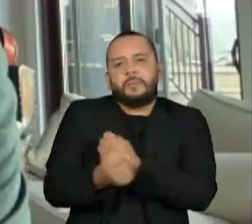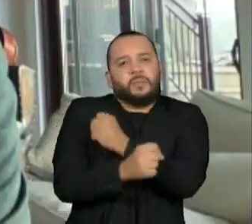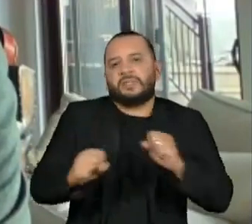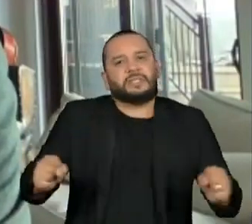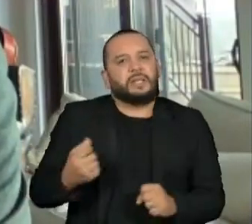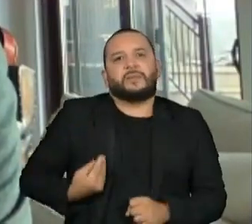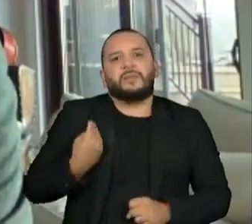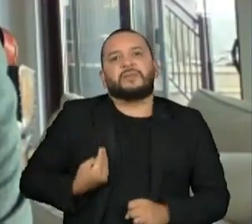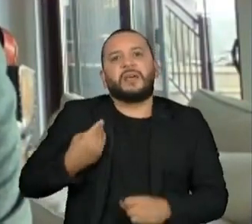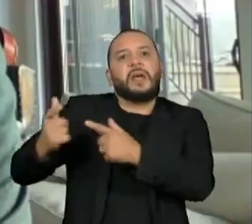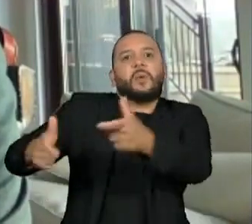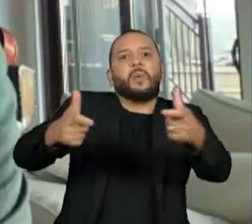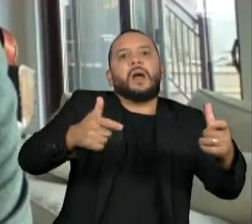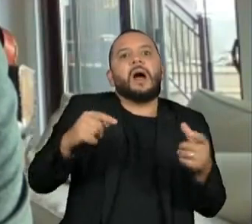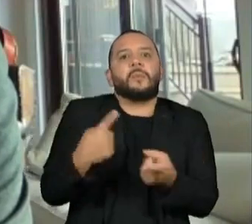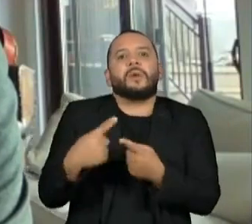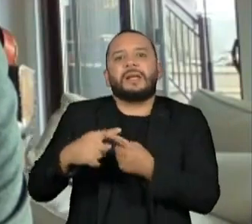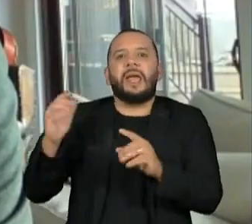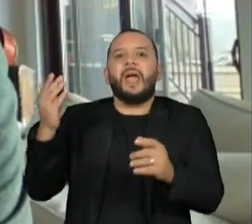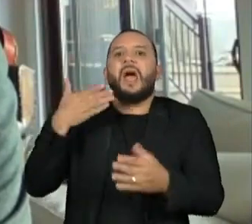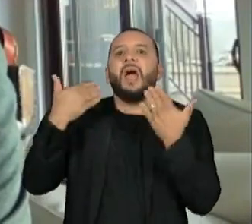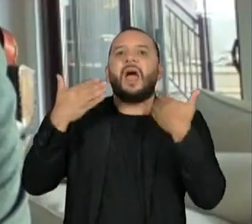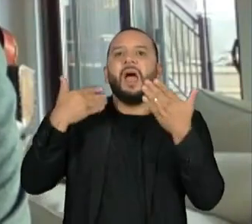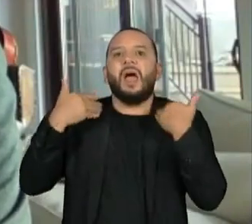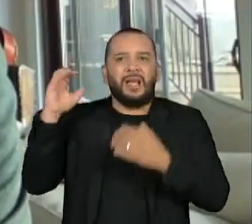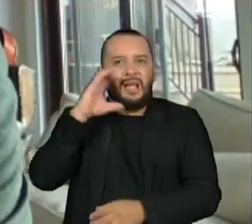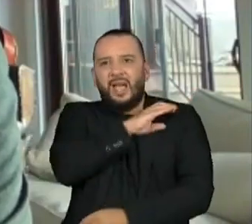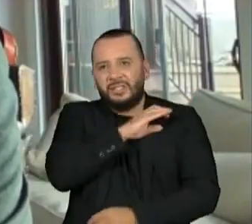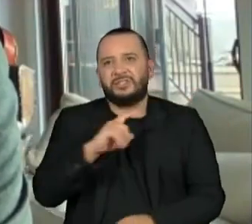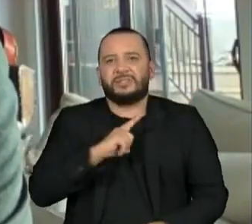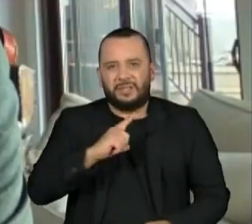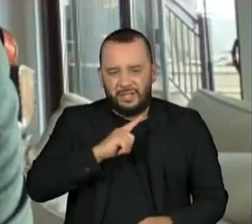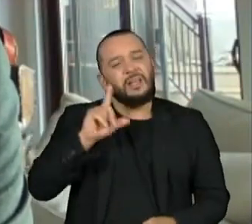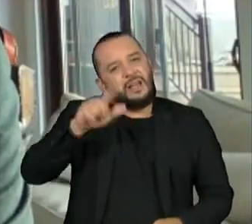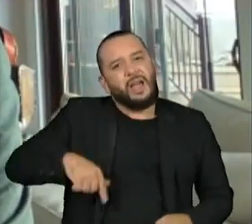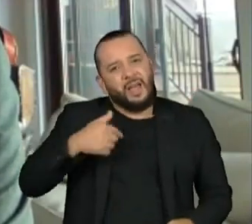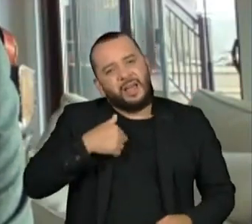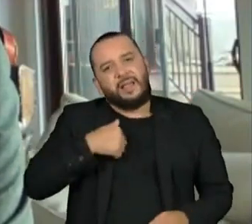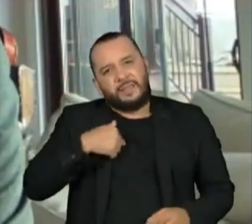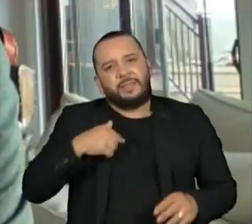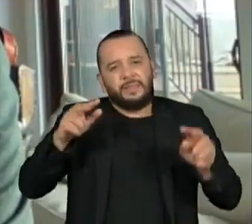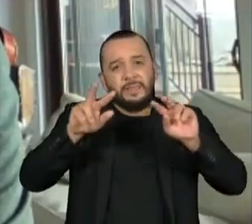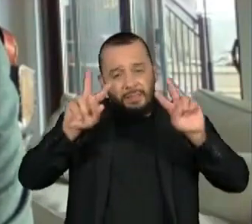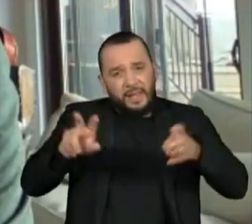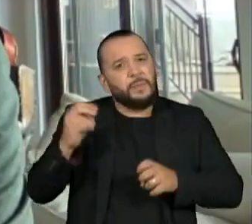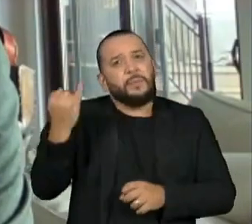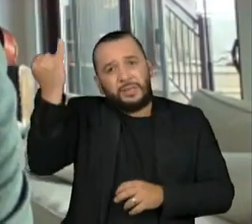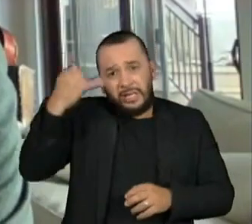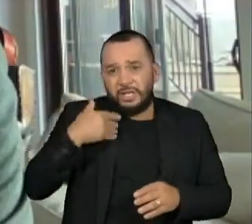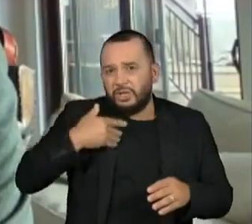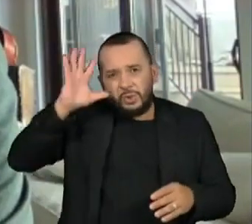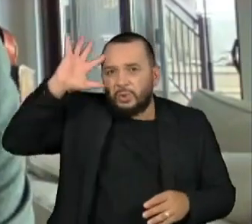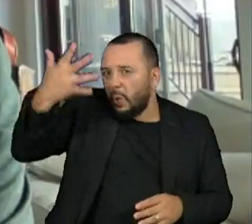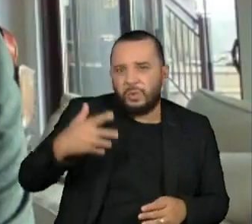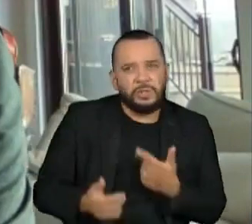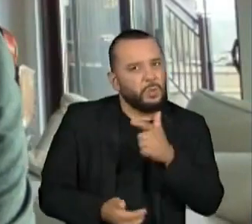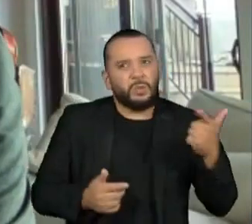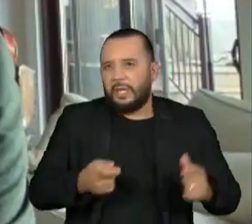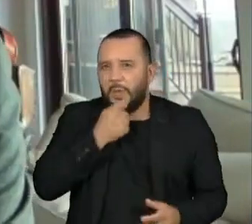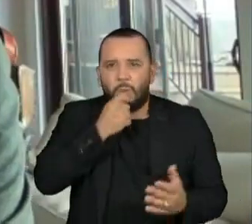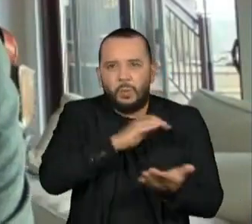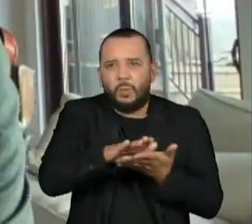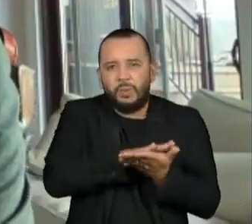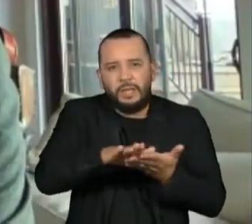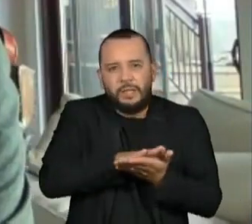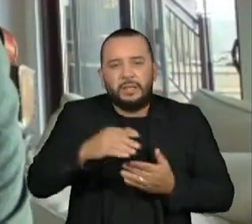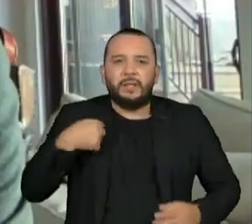temperature rises. It's a very important issue to which we do not yet have a credible solution. And while we are focusing